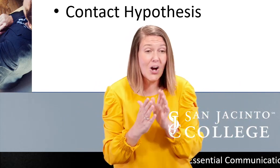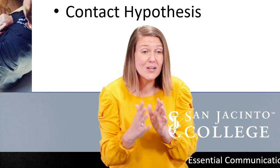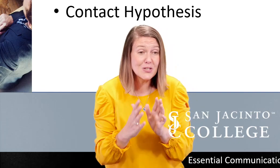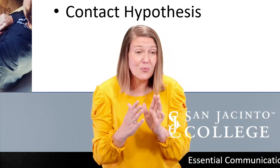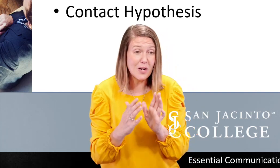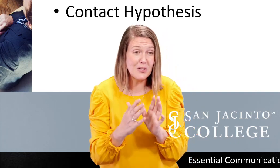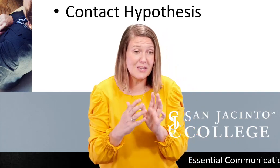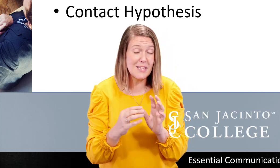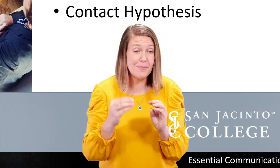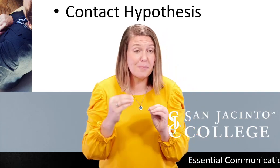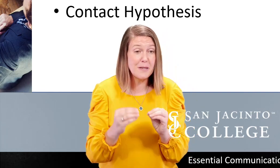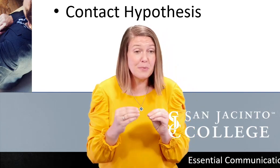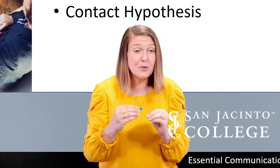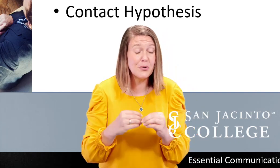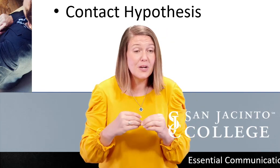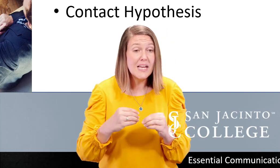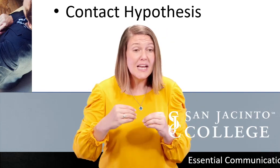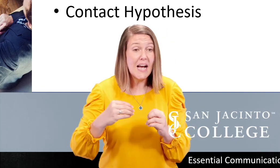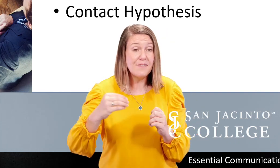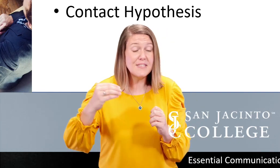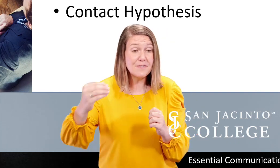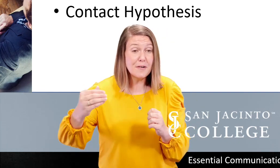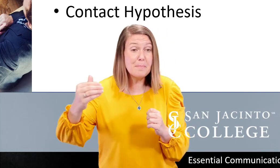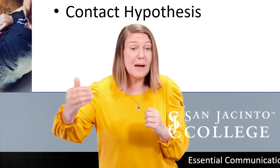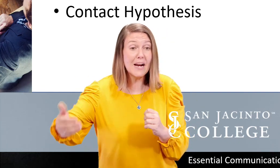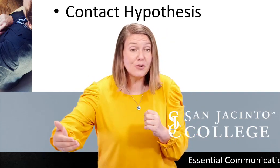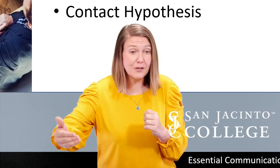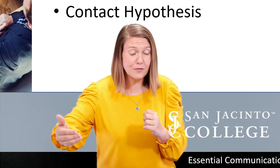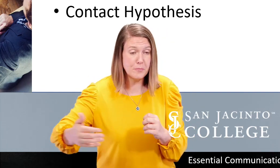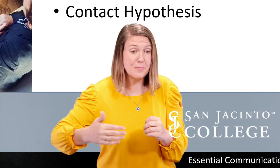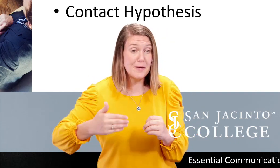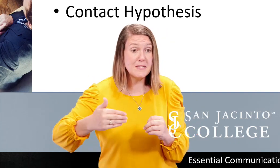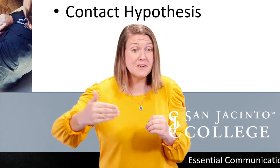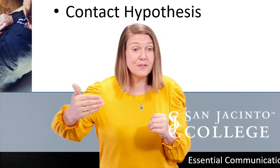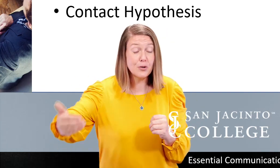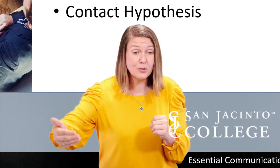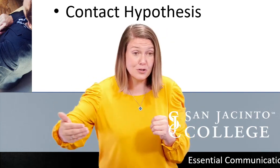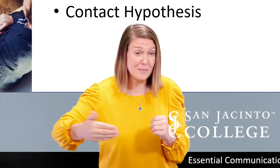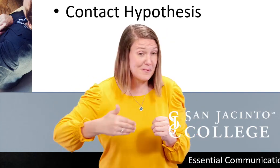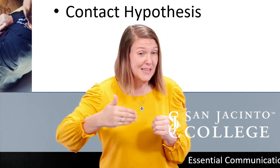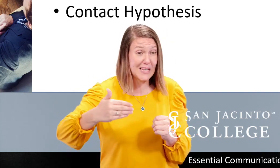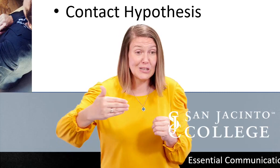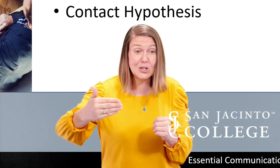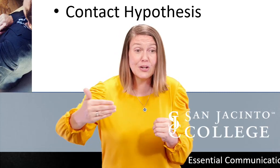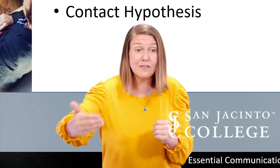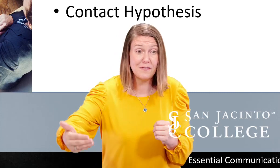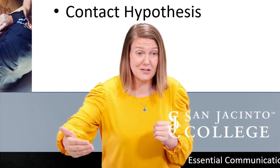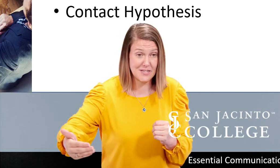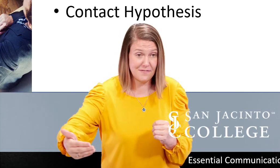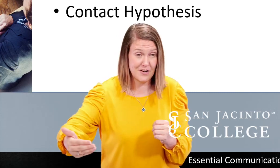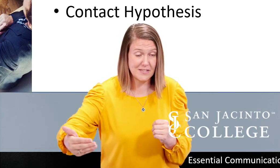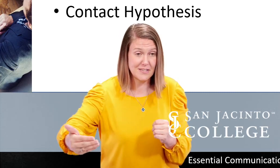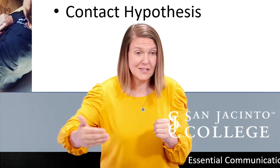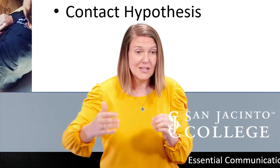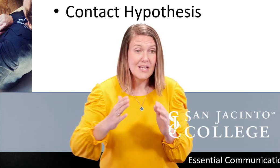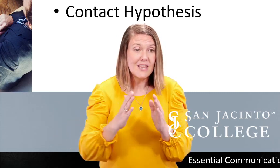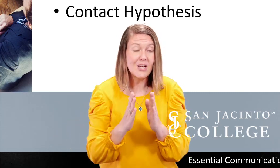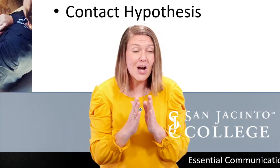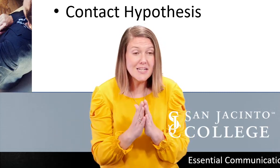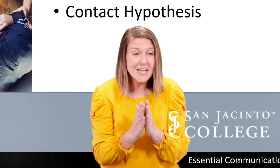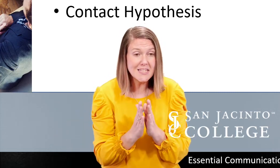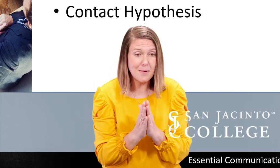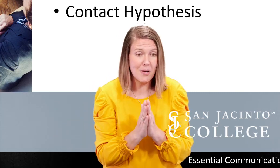I also want you to think about people who have different background from you, maybe different culture, maybe they look very different.